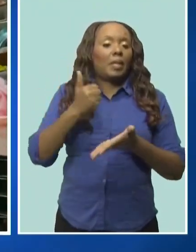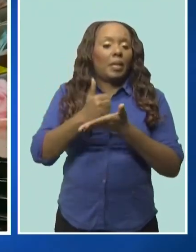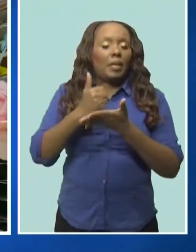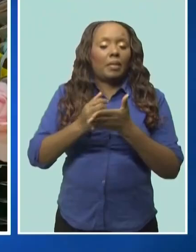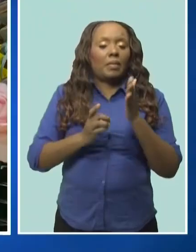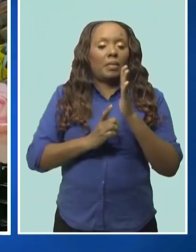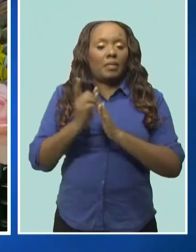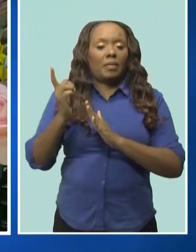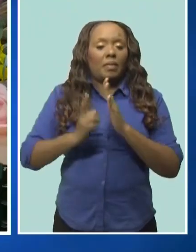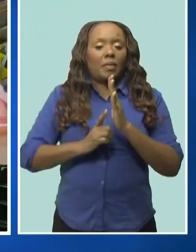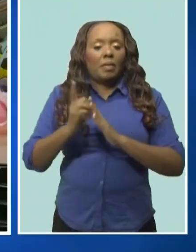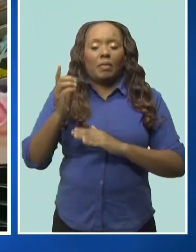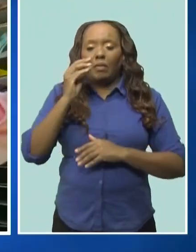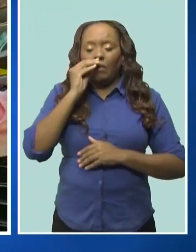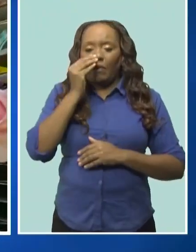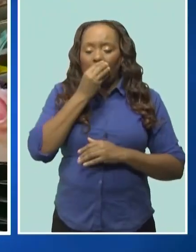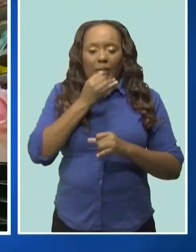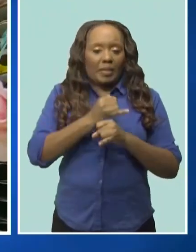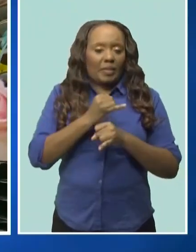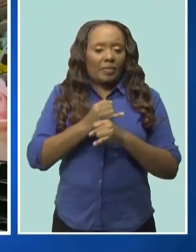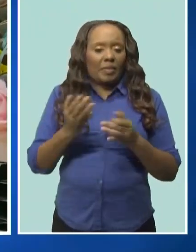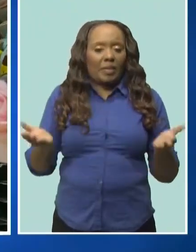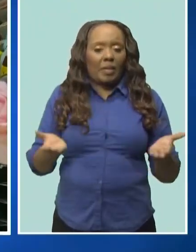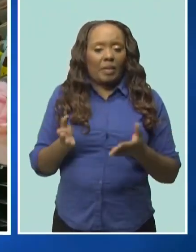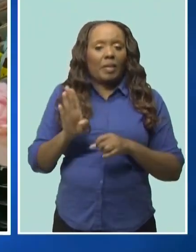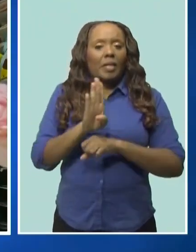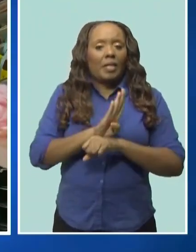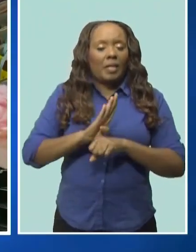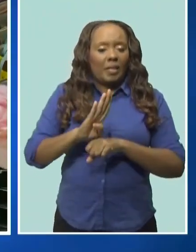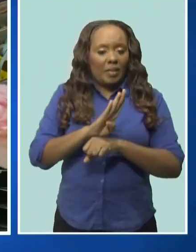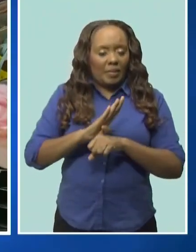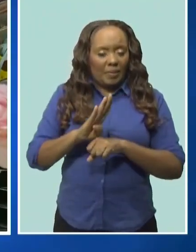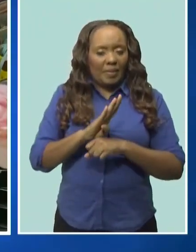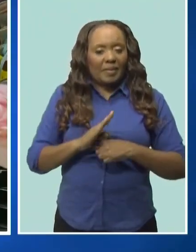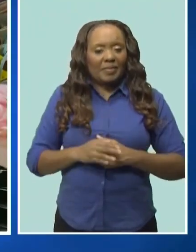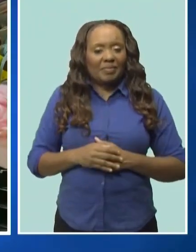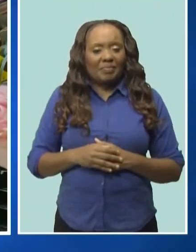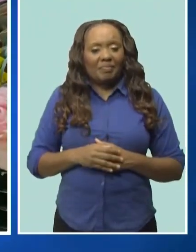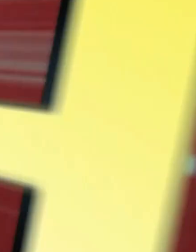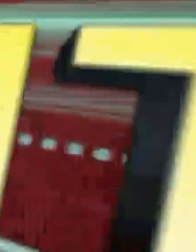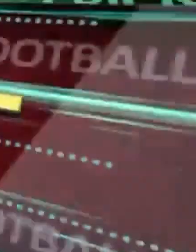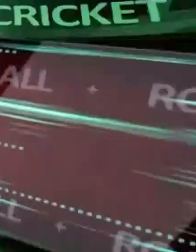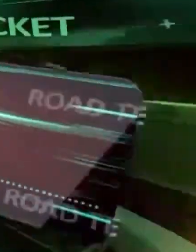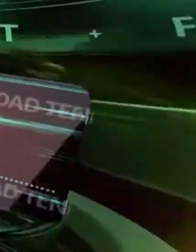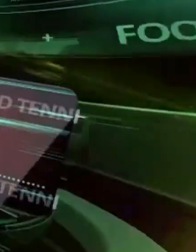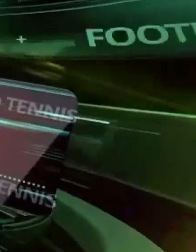of the horticultural industry in Barbados. Trevor Thorpe for the Business Report.